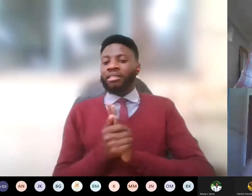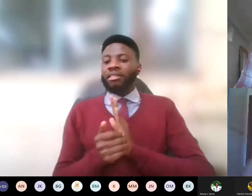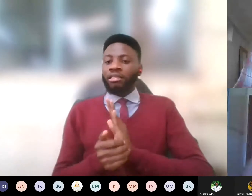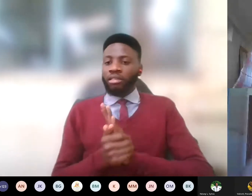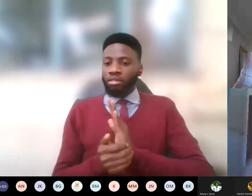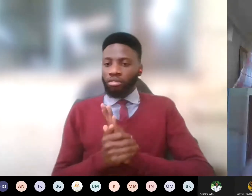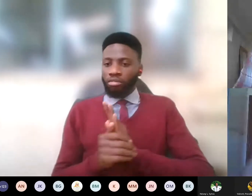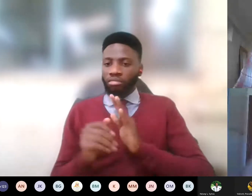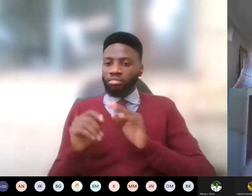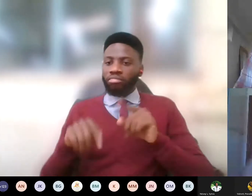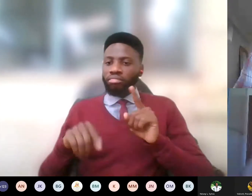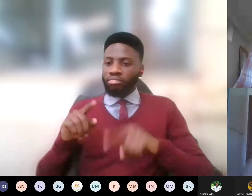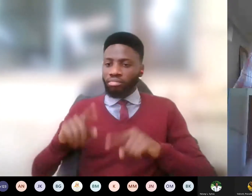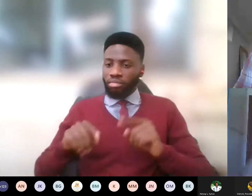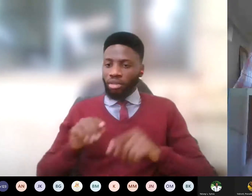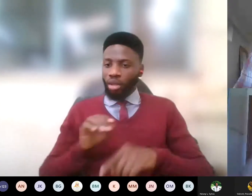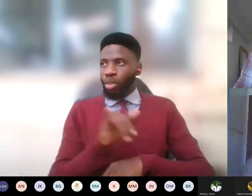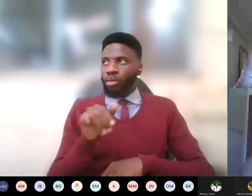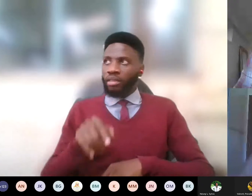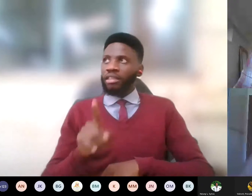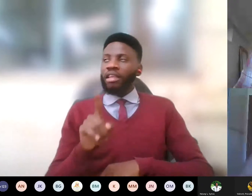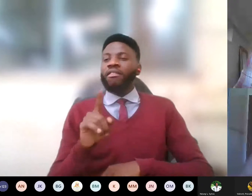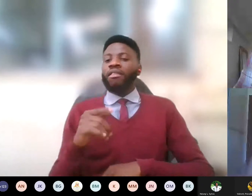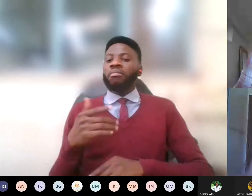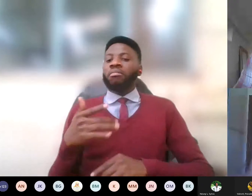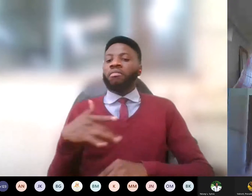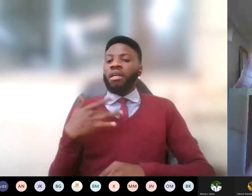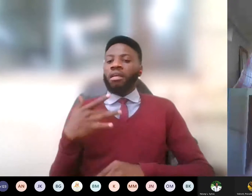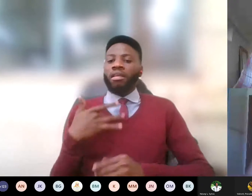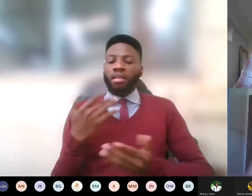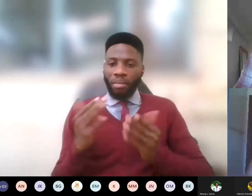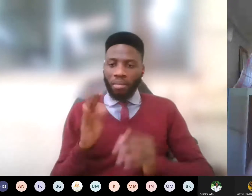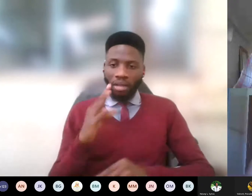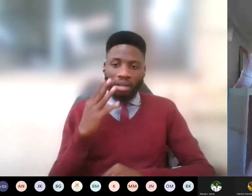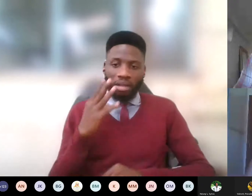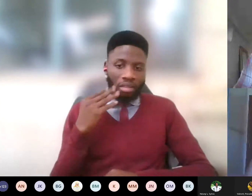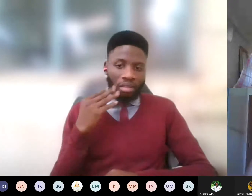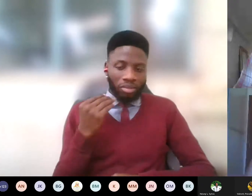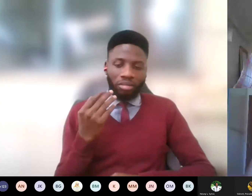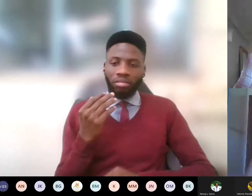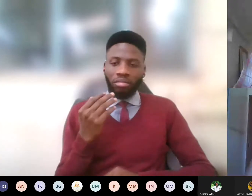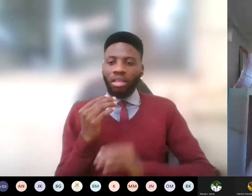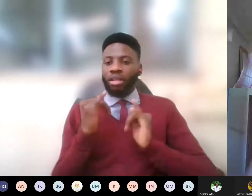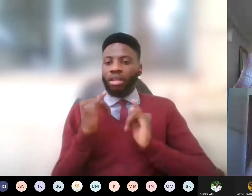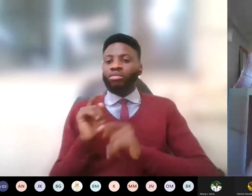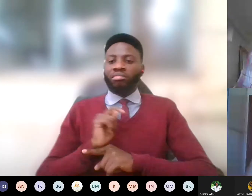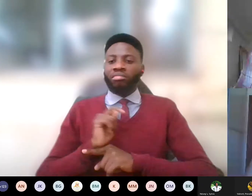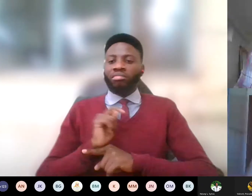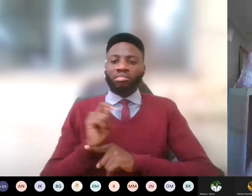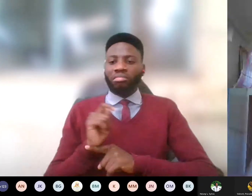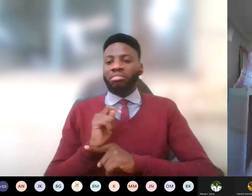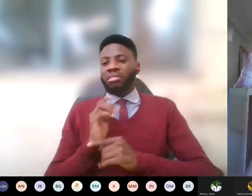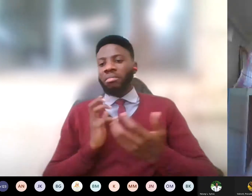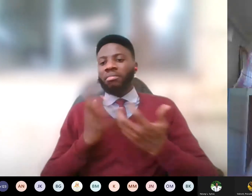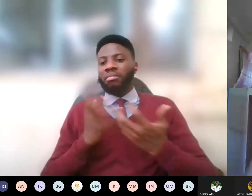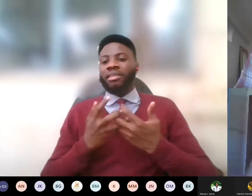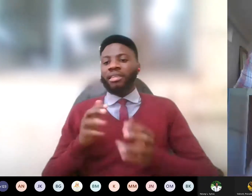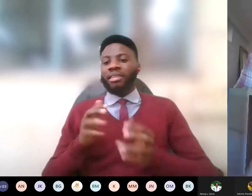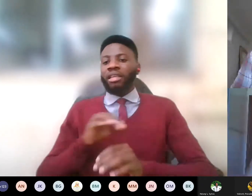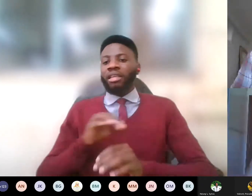available, either directly at institutions of learning or indirectly. But as Julius